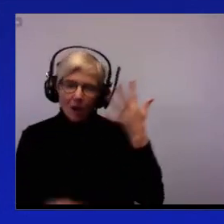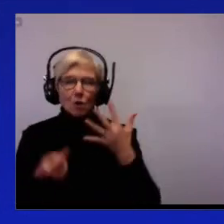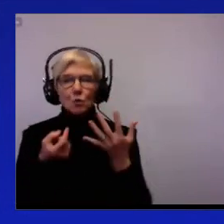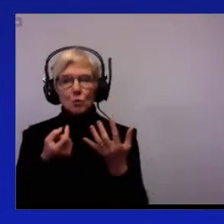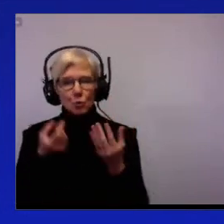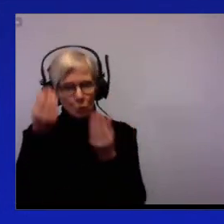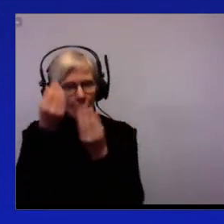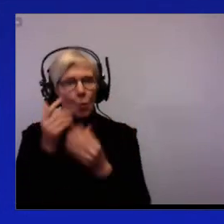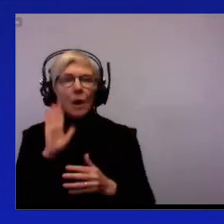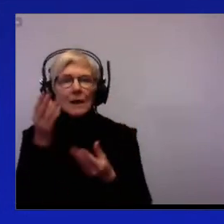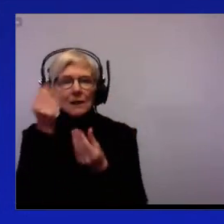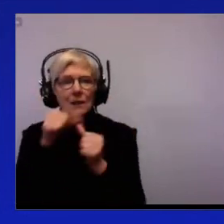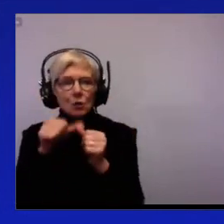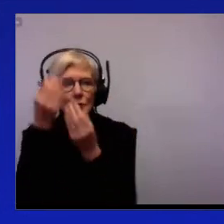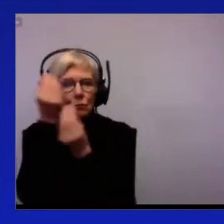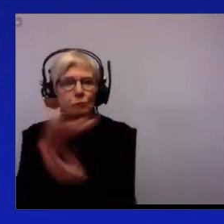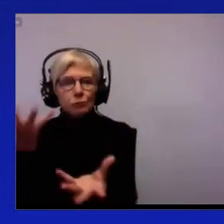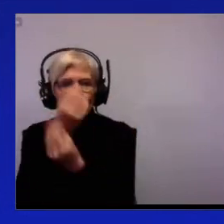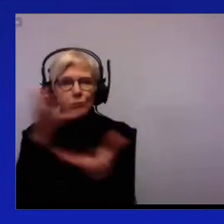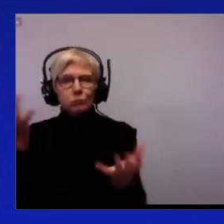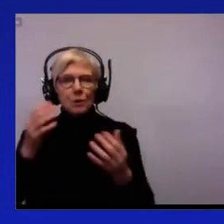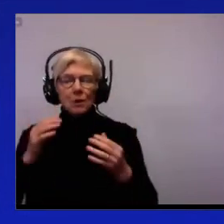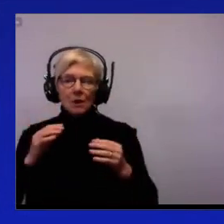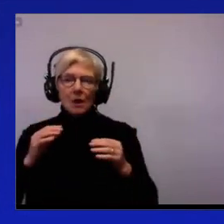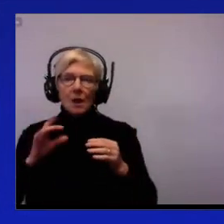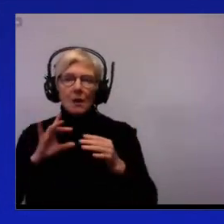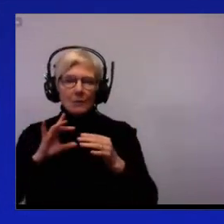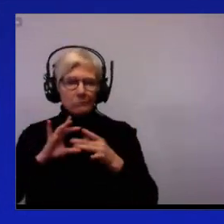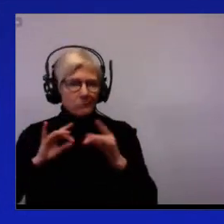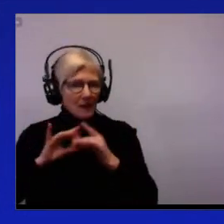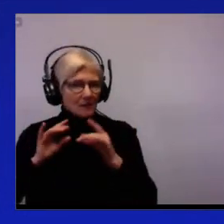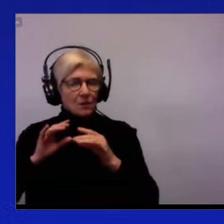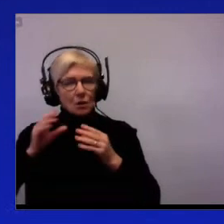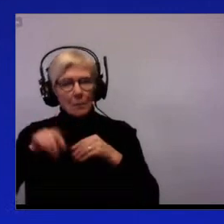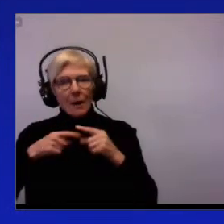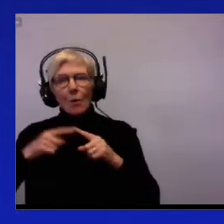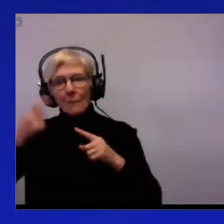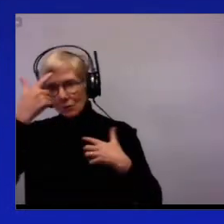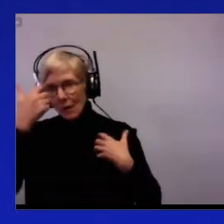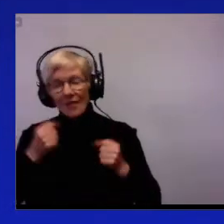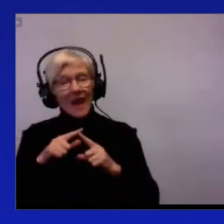that exist. And, we need to address the stigma about reaching out.